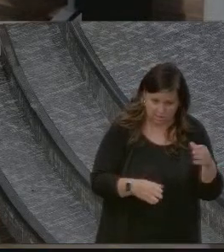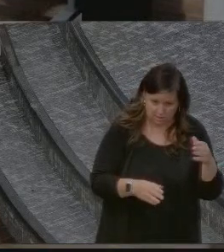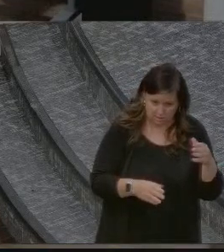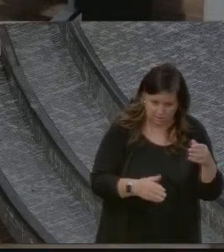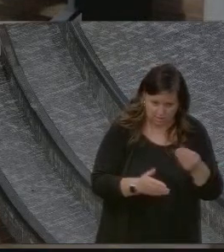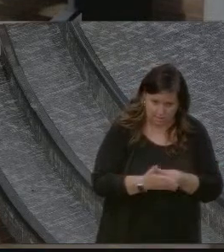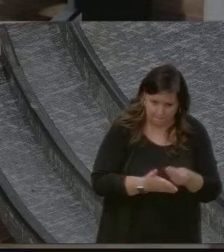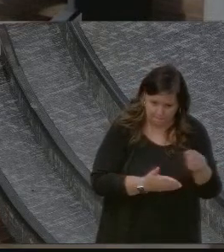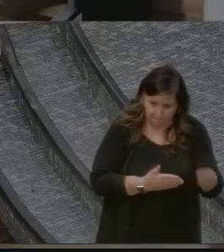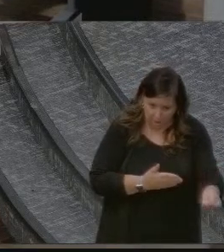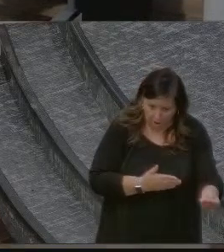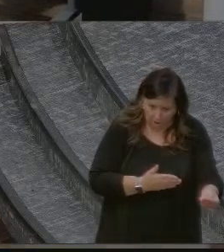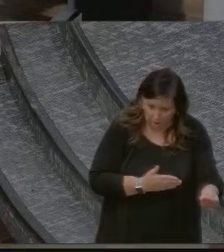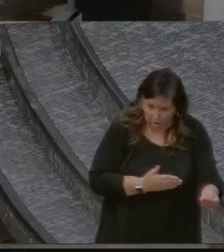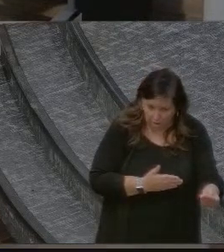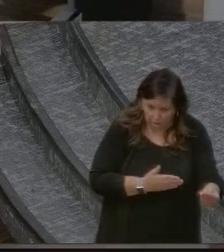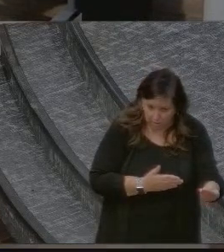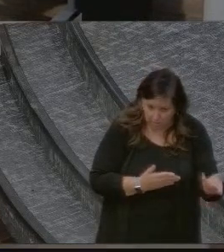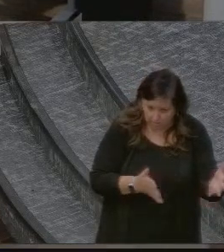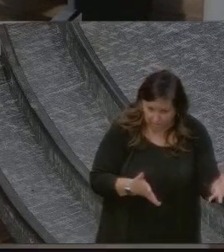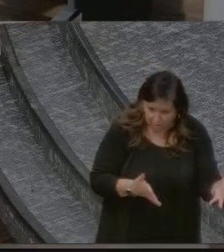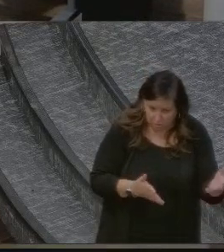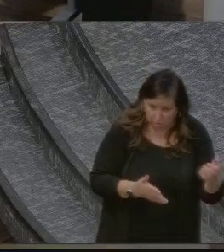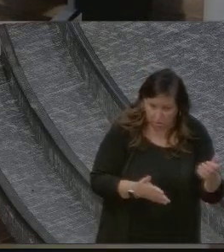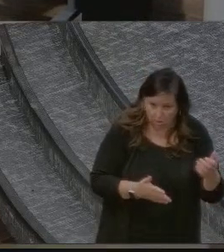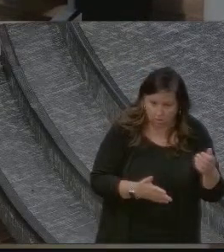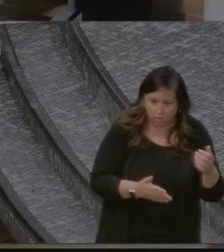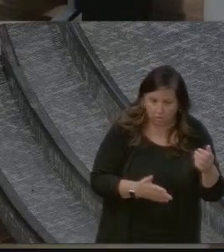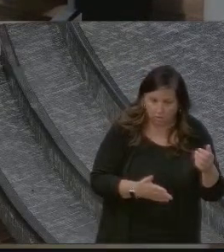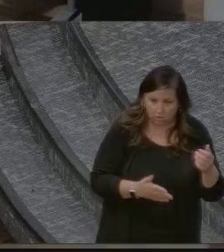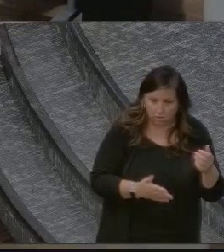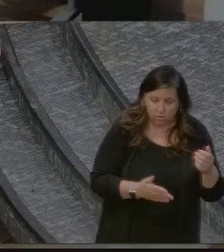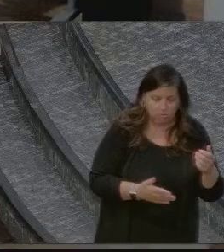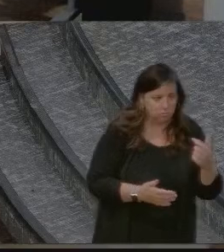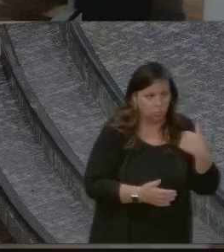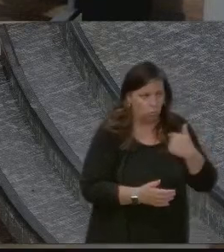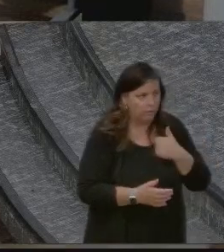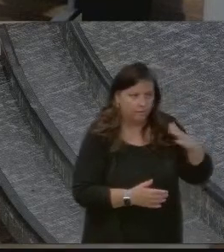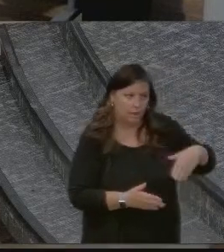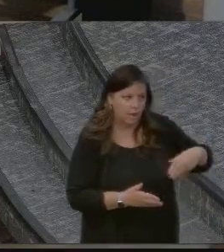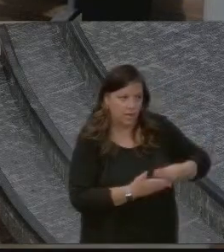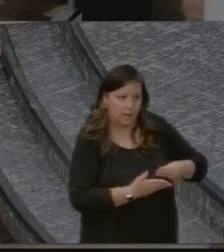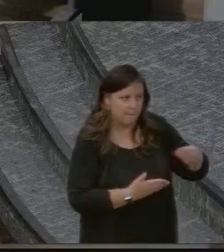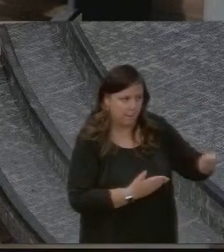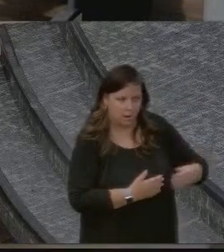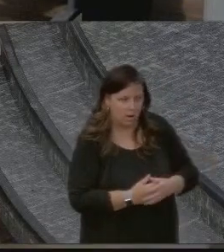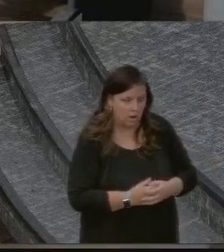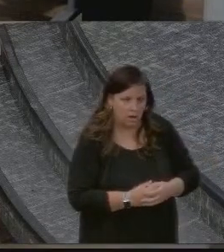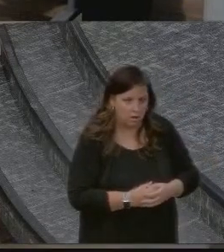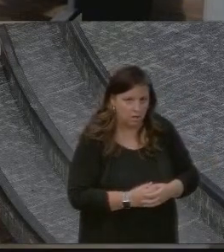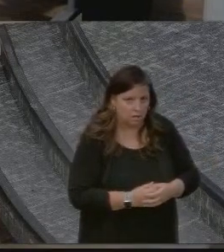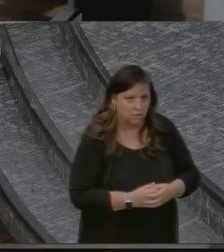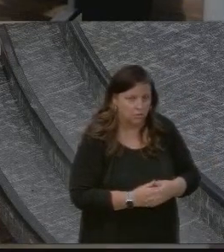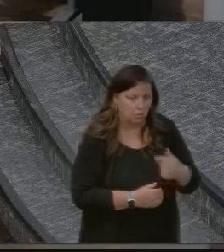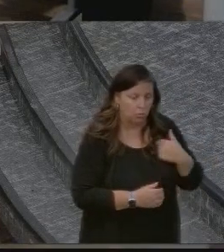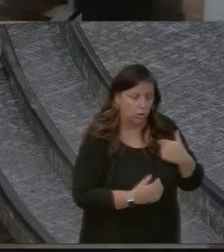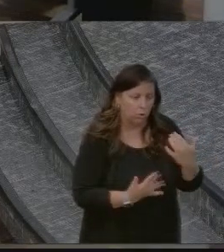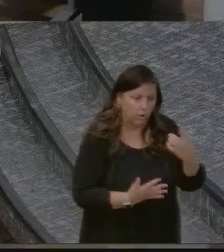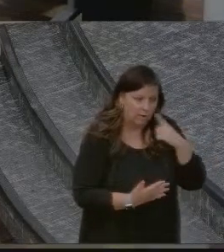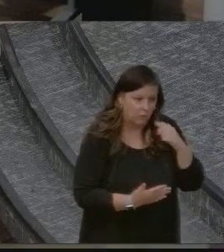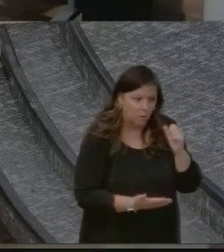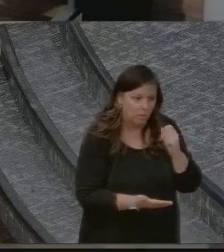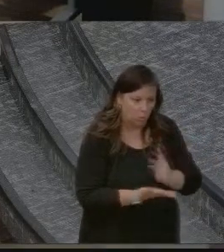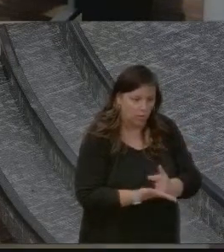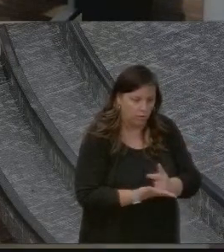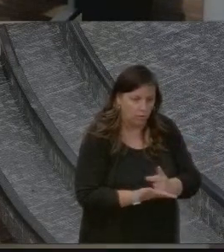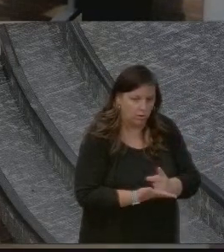already get it and then we're just reimbursing it? We have not purchased it yet, so we're waiting for approval. And once we